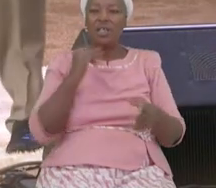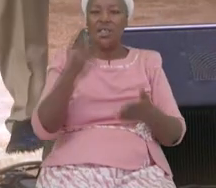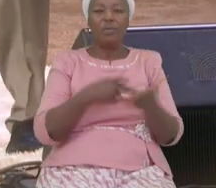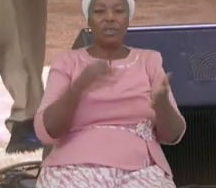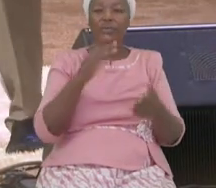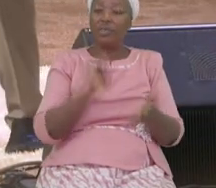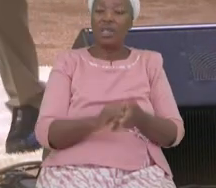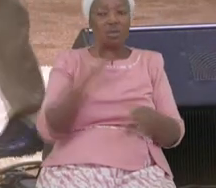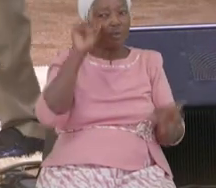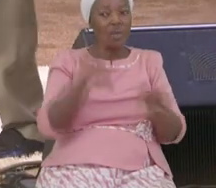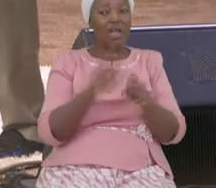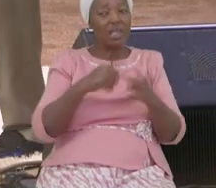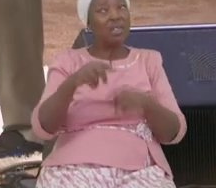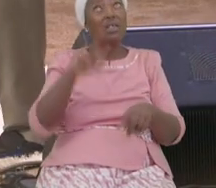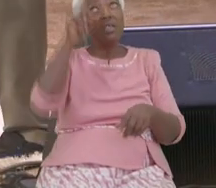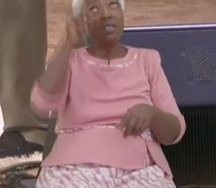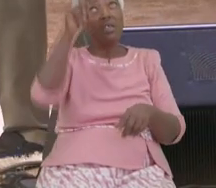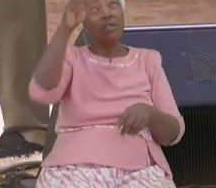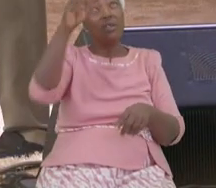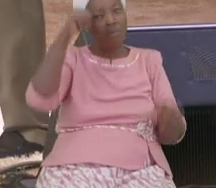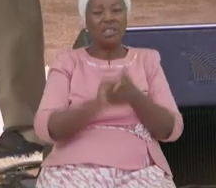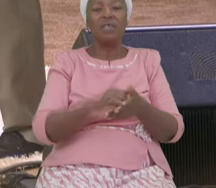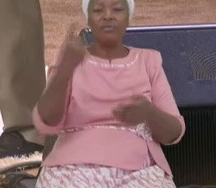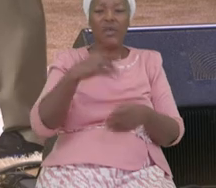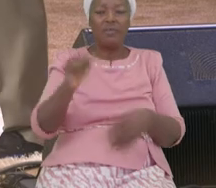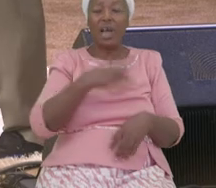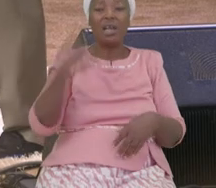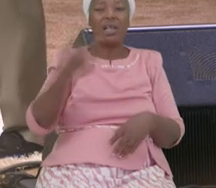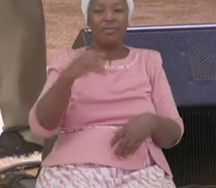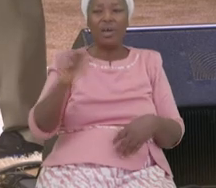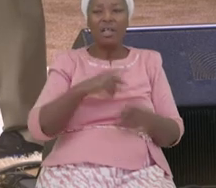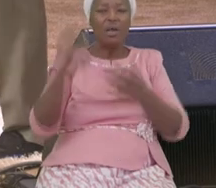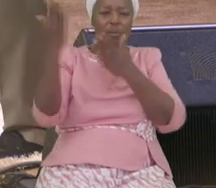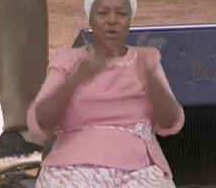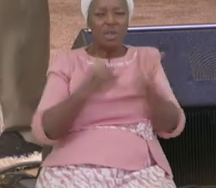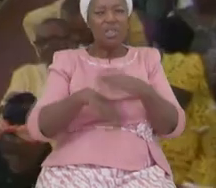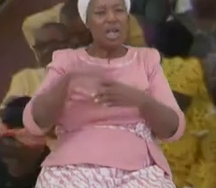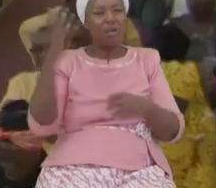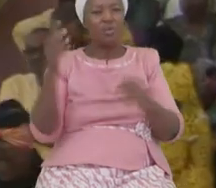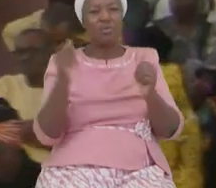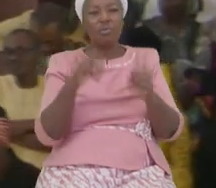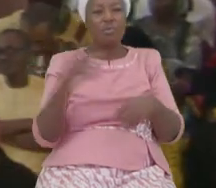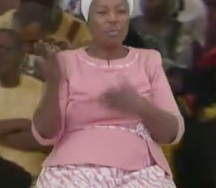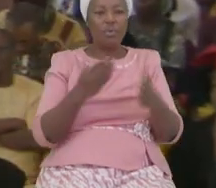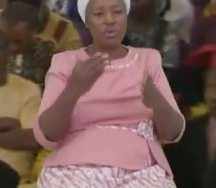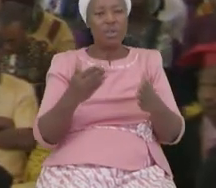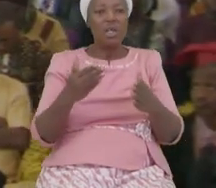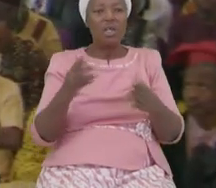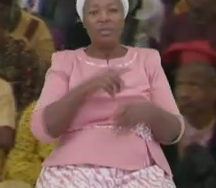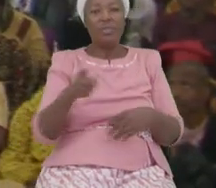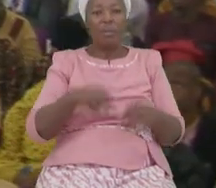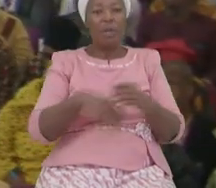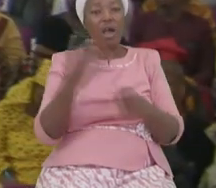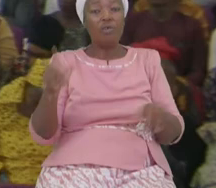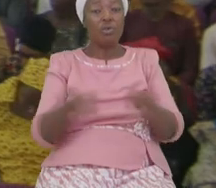he remembered that forever and ever. He brought them forth also with silver and gold, and there